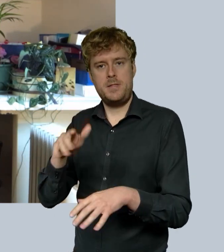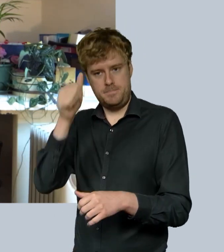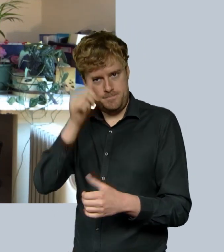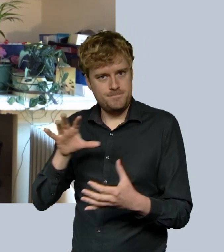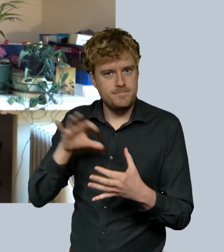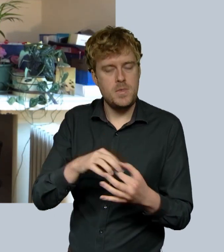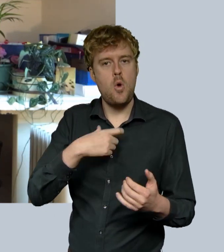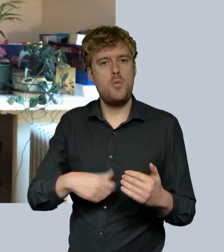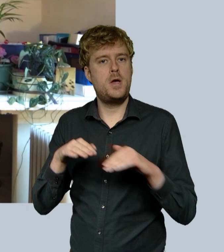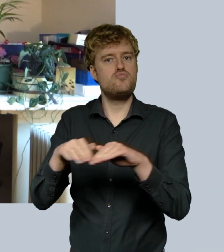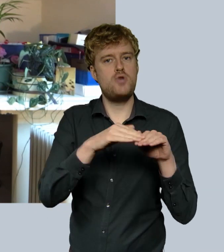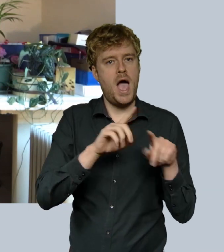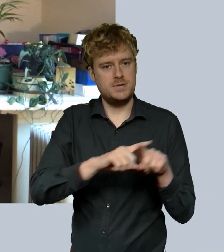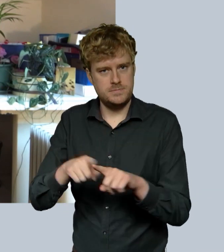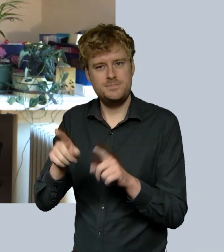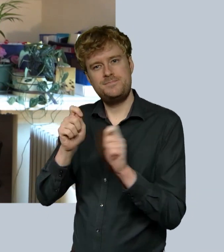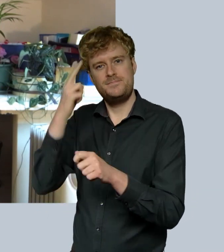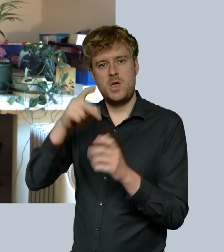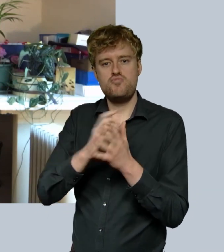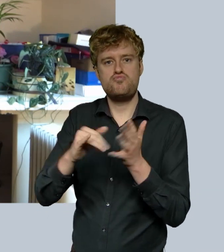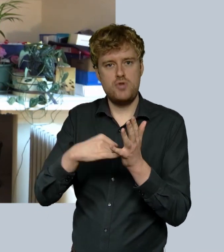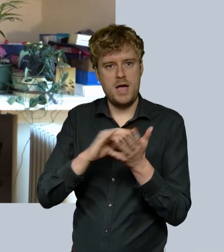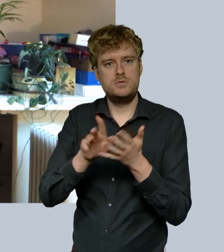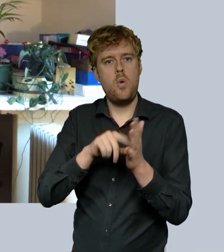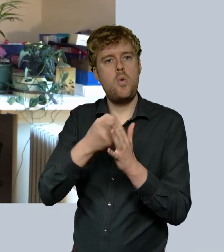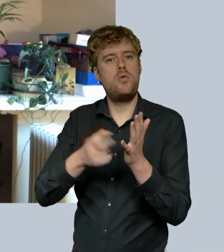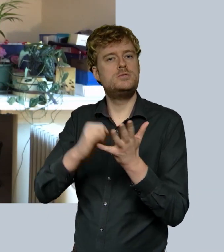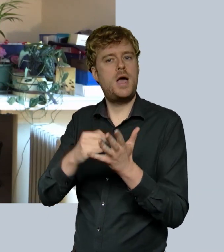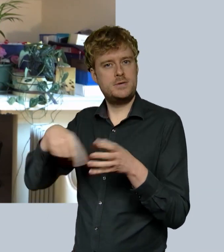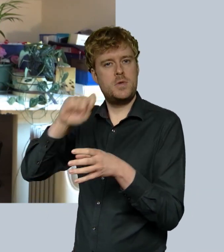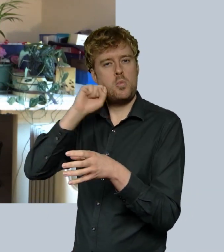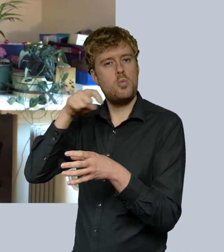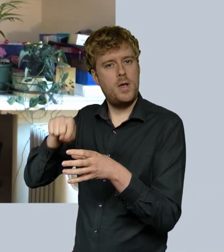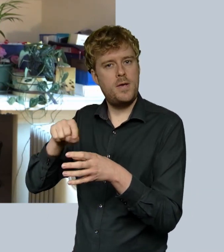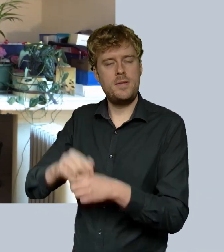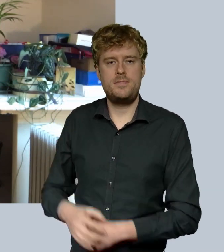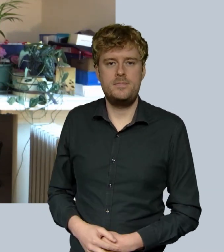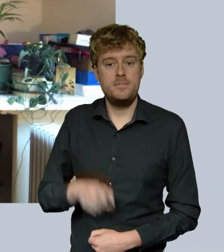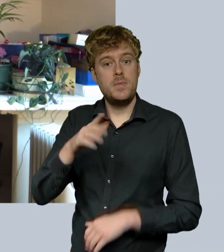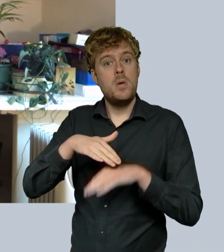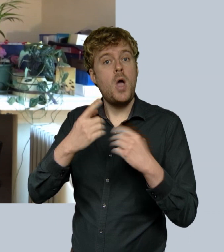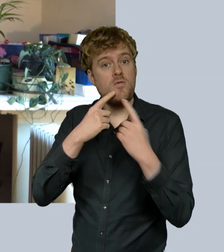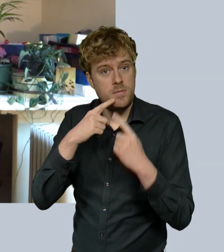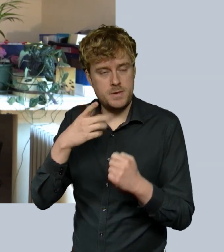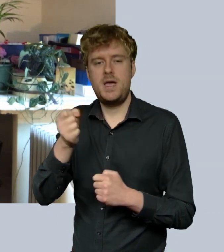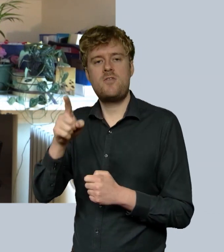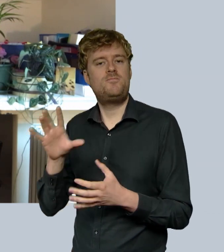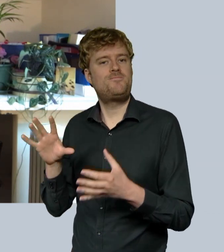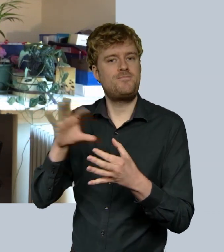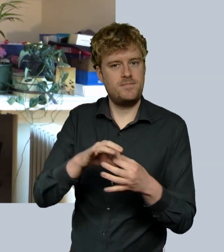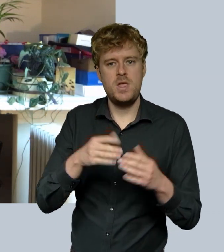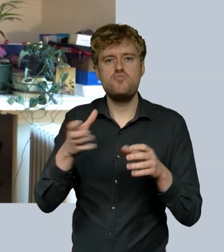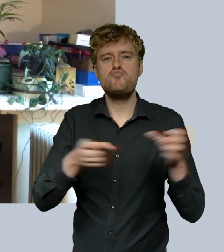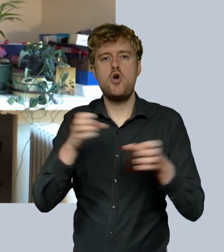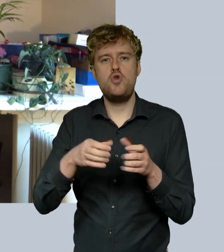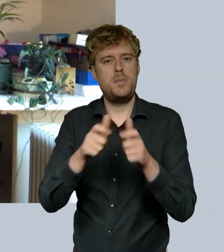people who have direct experience of human rights issues, also known as rights holders. More information about the